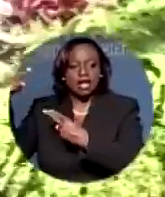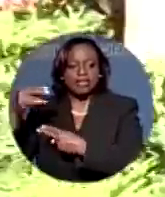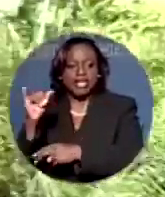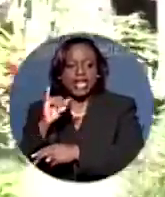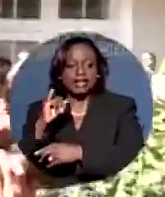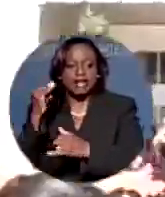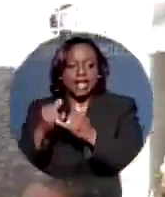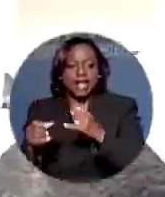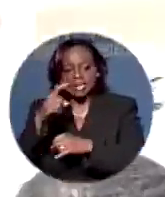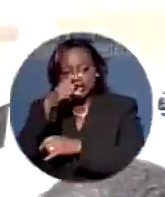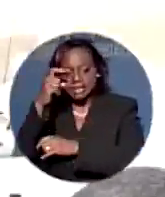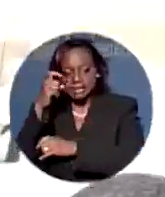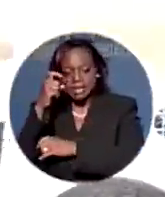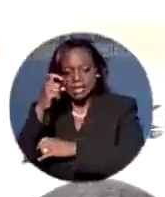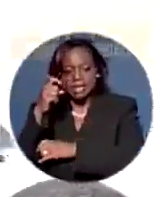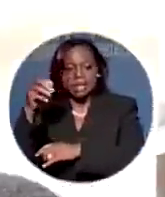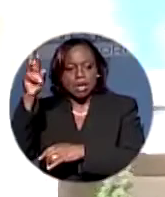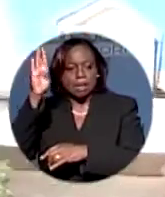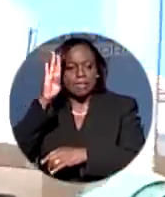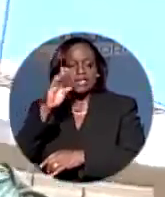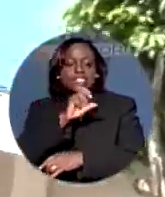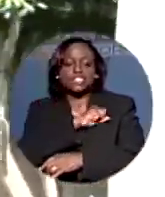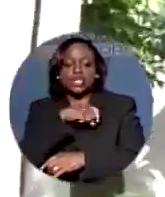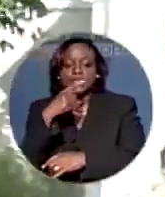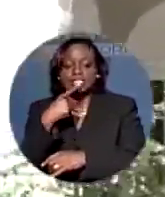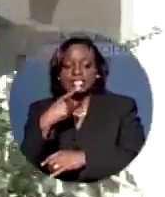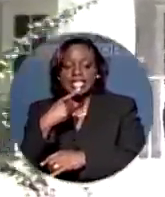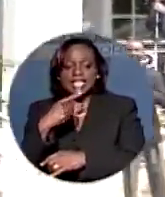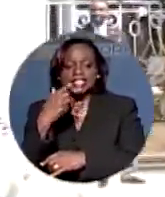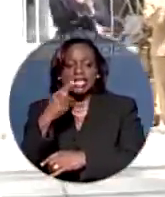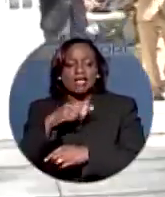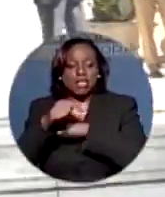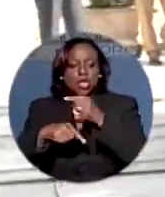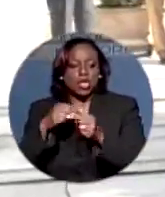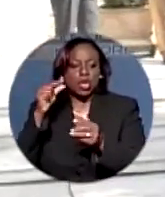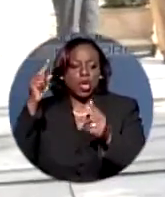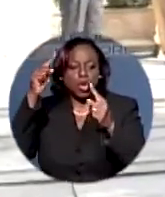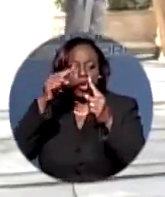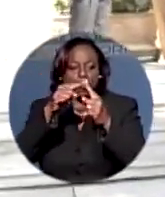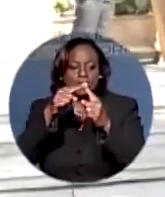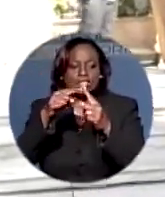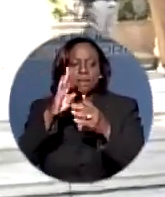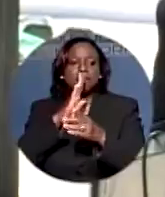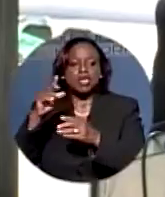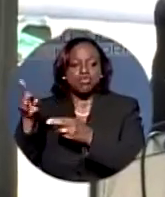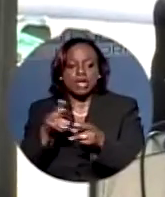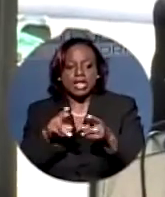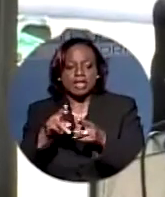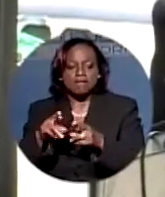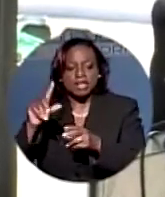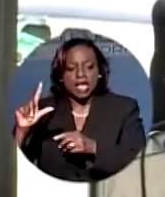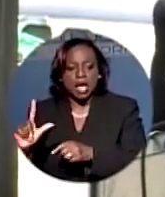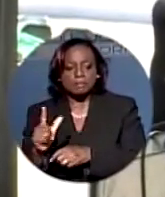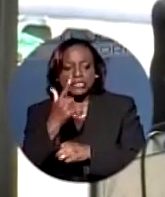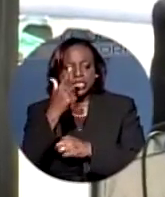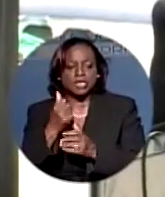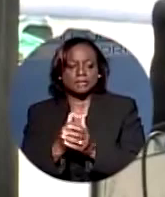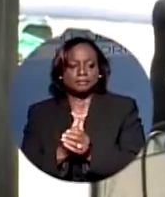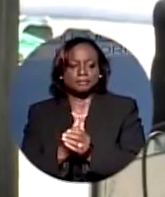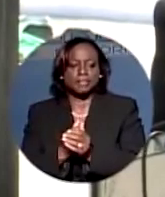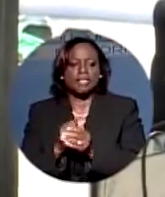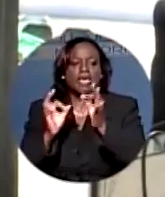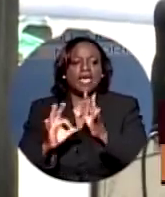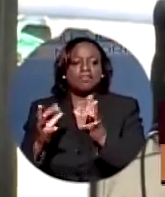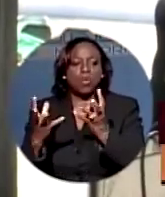Stewart says though the industry was in a slump at the time, the goal was to be ready for the upturn. If you wanted to fix the plumbing